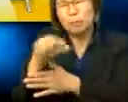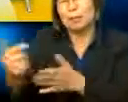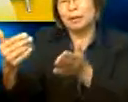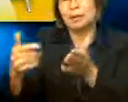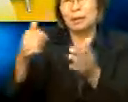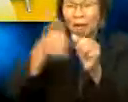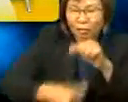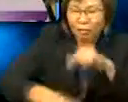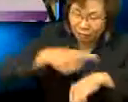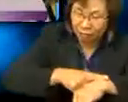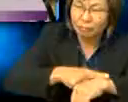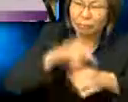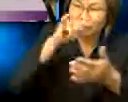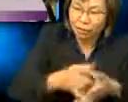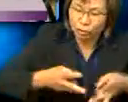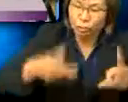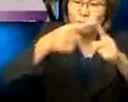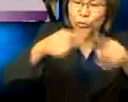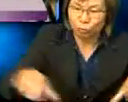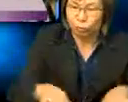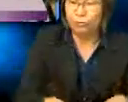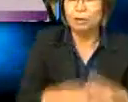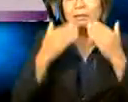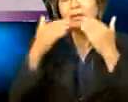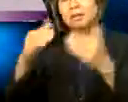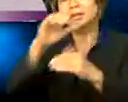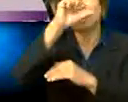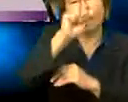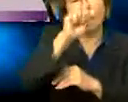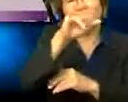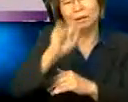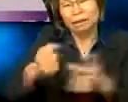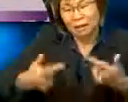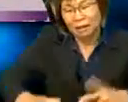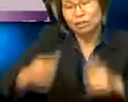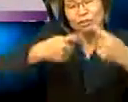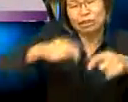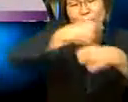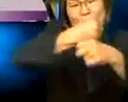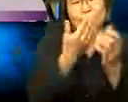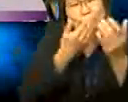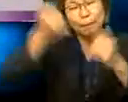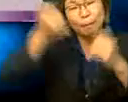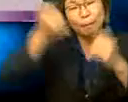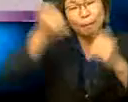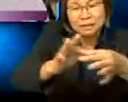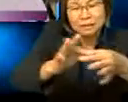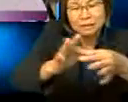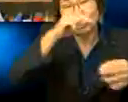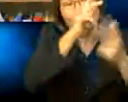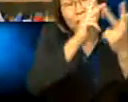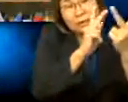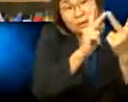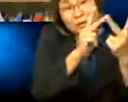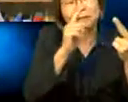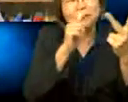Siti. Thanks, Mr. Aris. Let me try to make better sentences for the third picture.